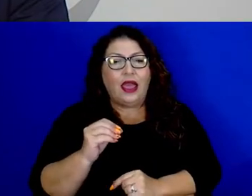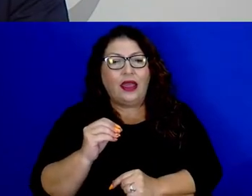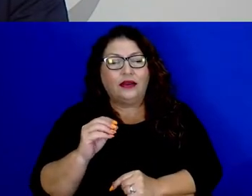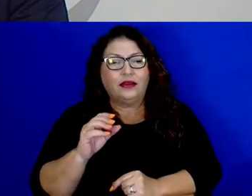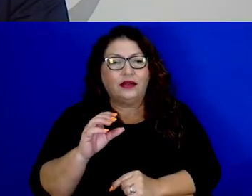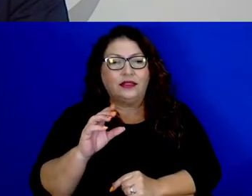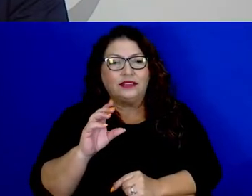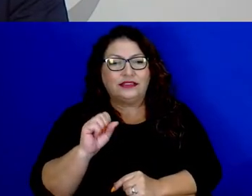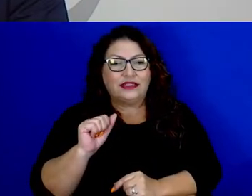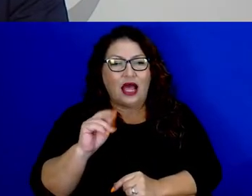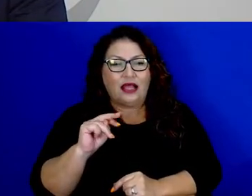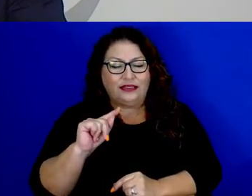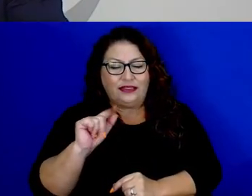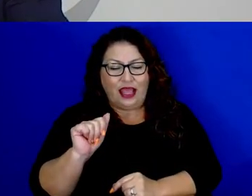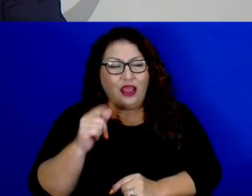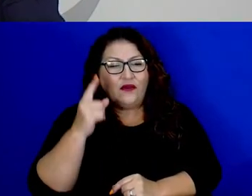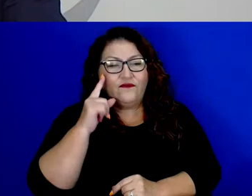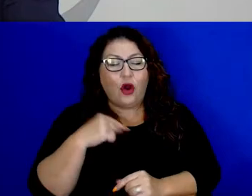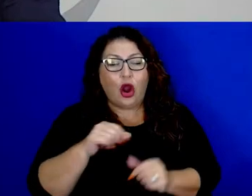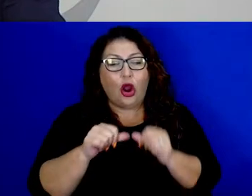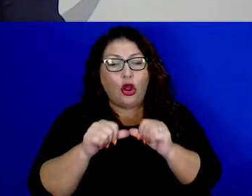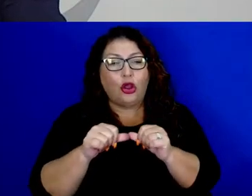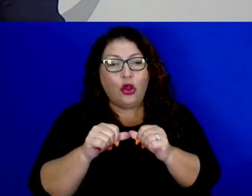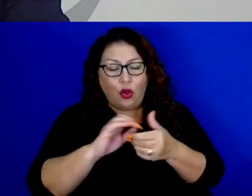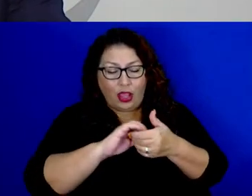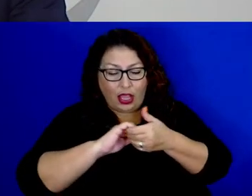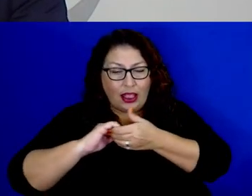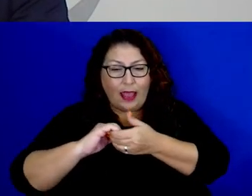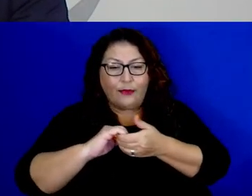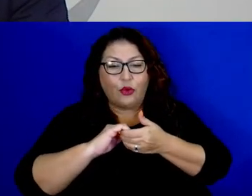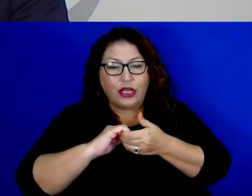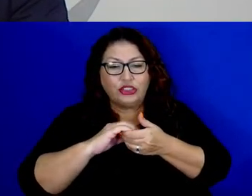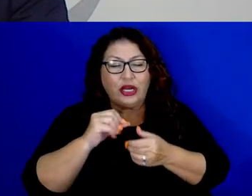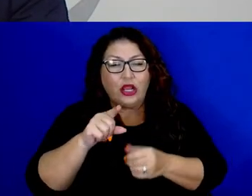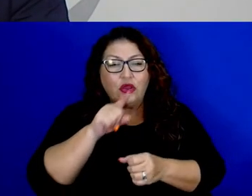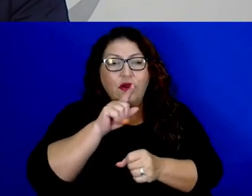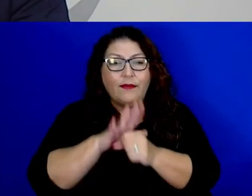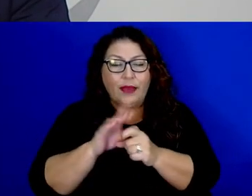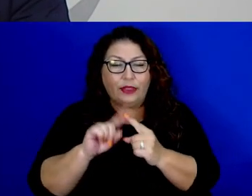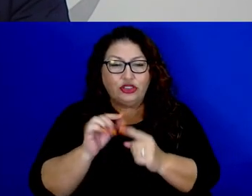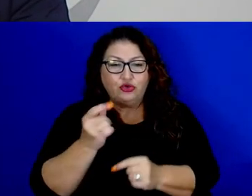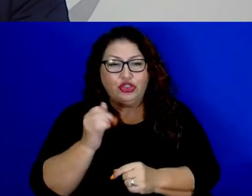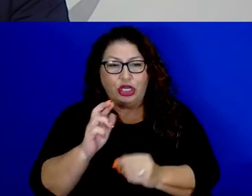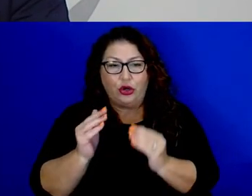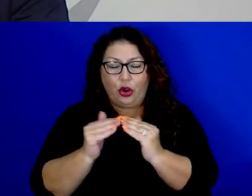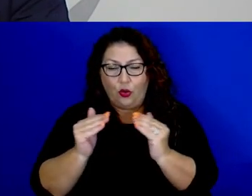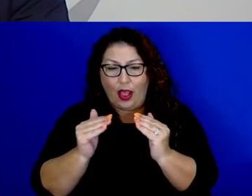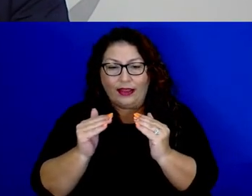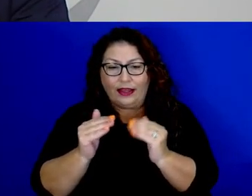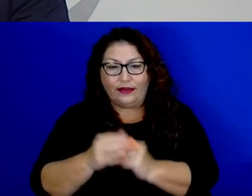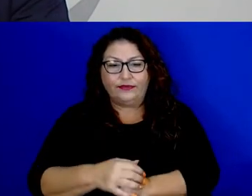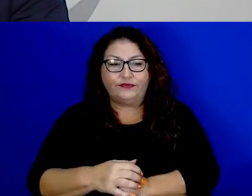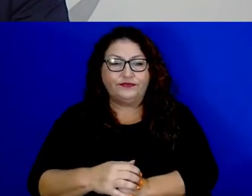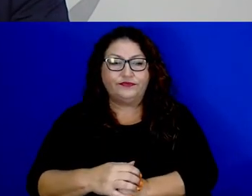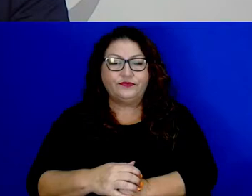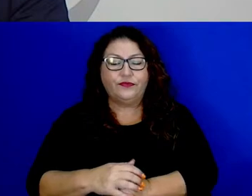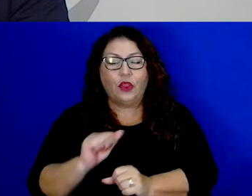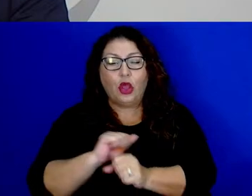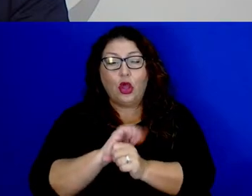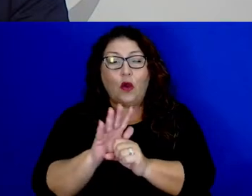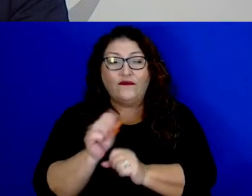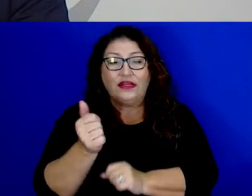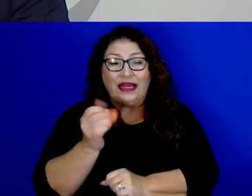our ongoing collaboration and your commitment to gender equality. COVID-19 has had